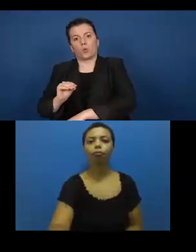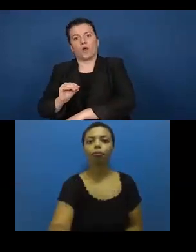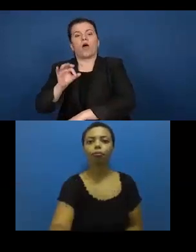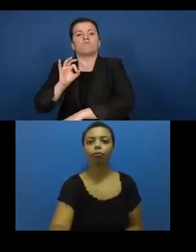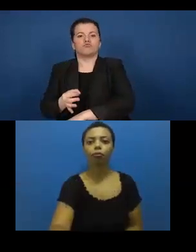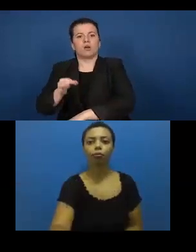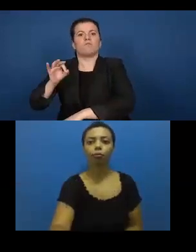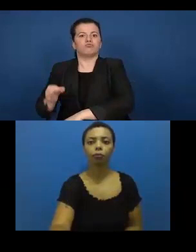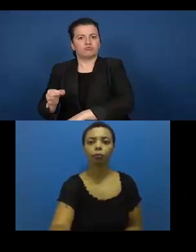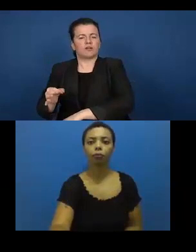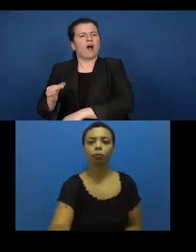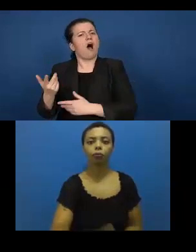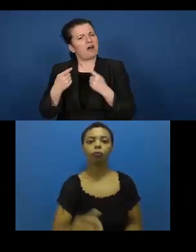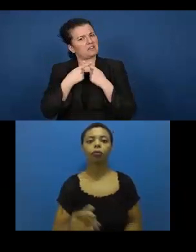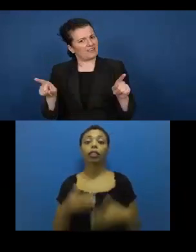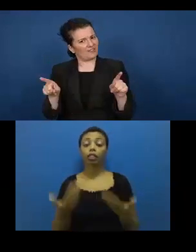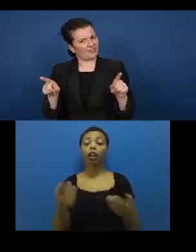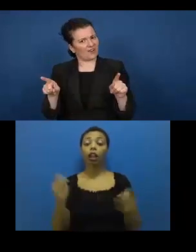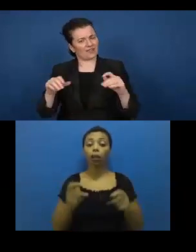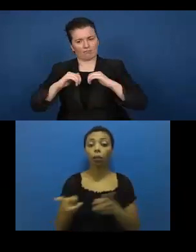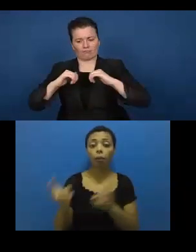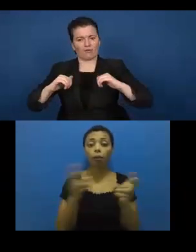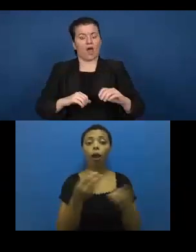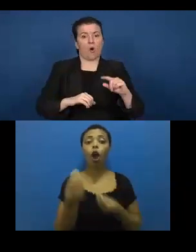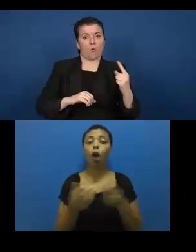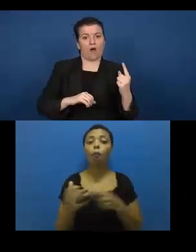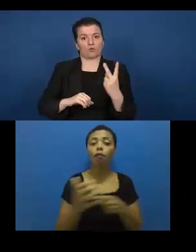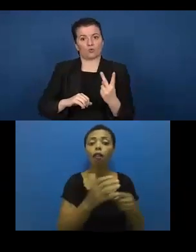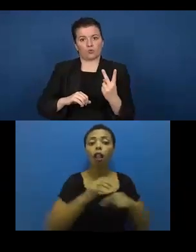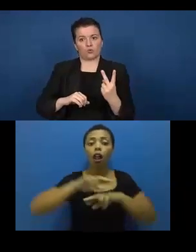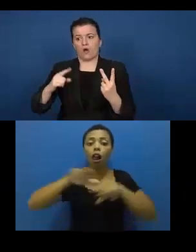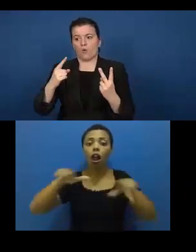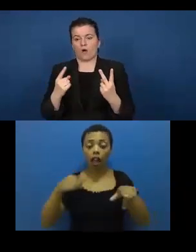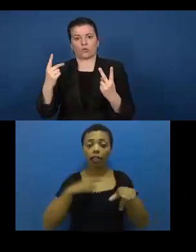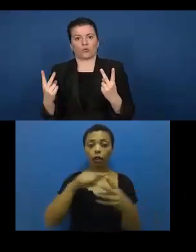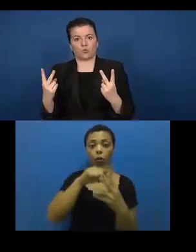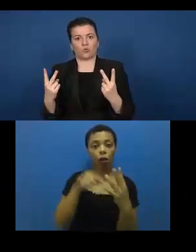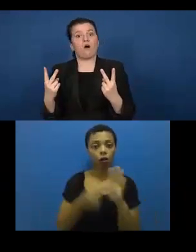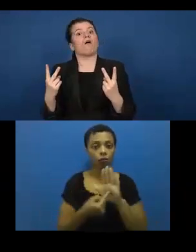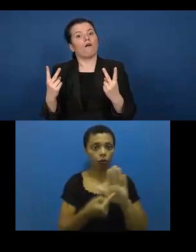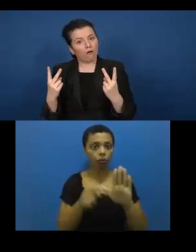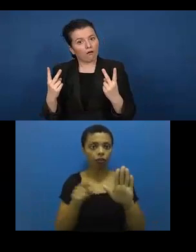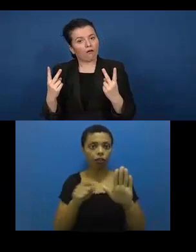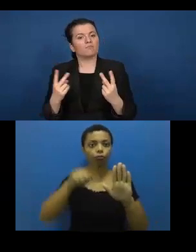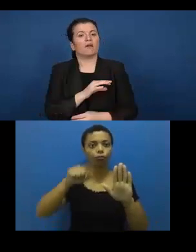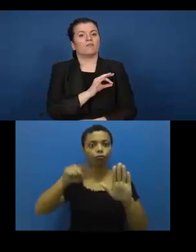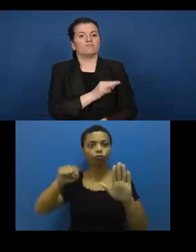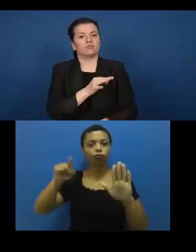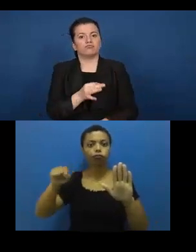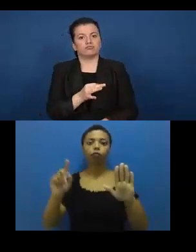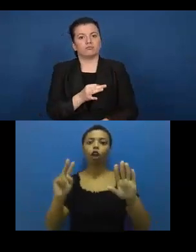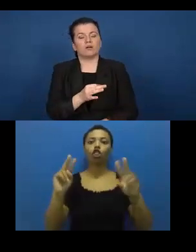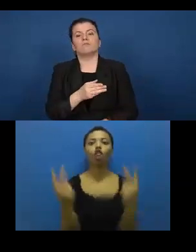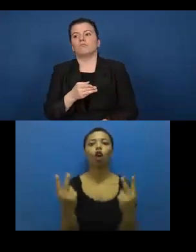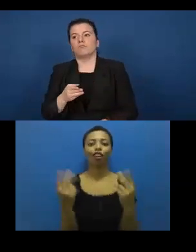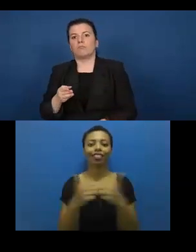vibration pulses. So now we are presenting 4 pulses, but grouped in 2 groups of 2. And we did this